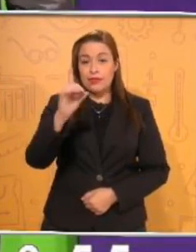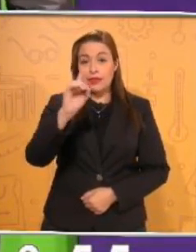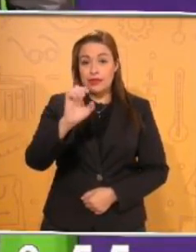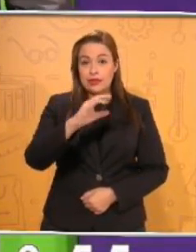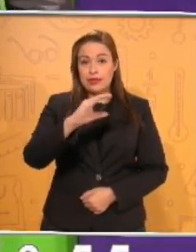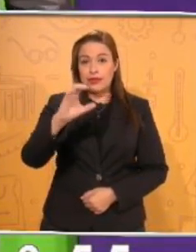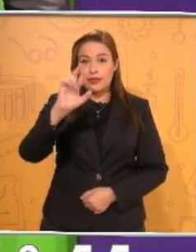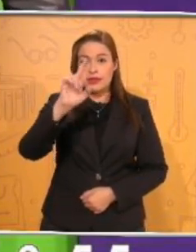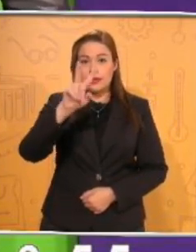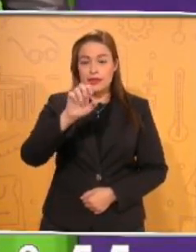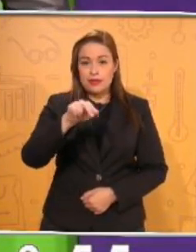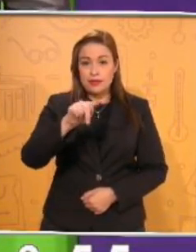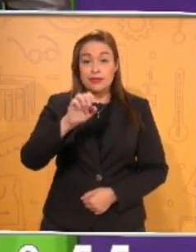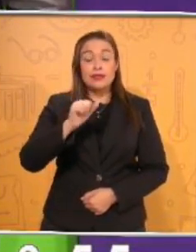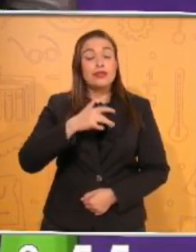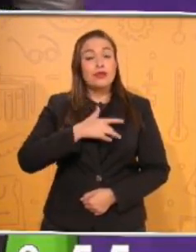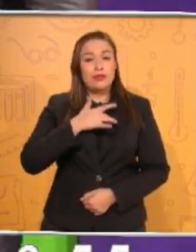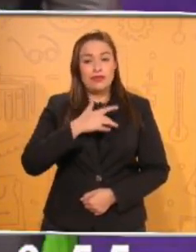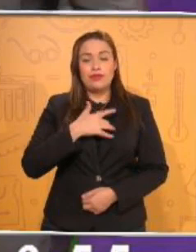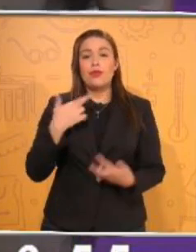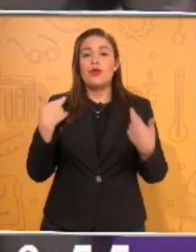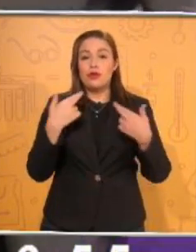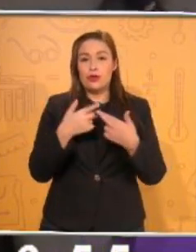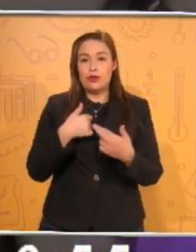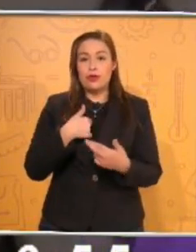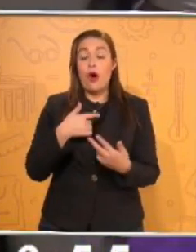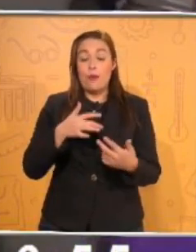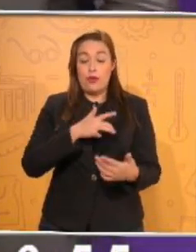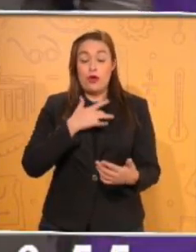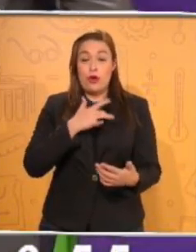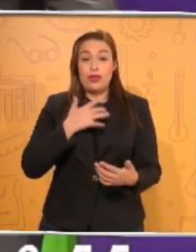teacher. I'm so proud of you guys. So,